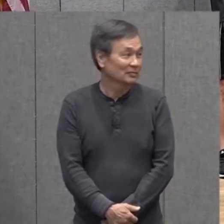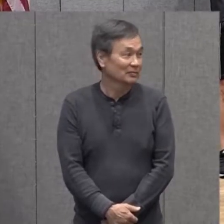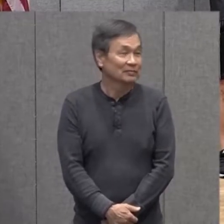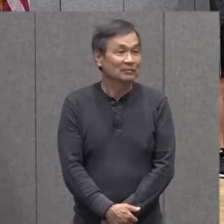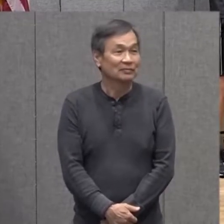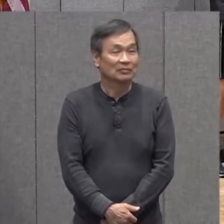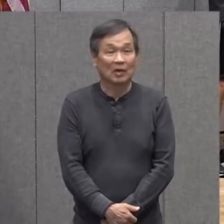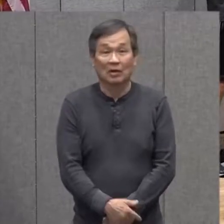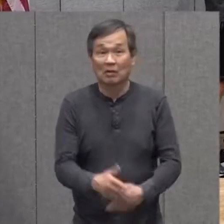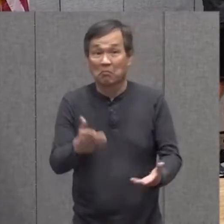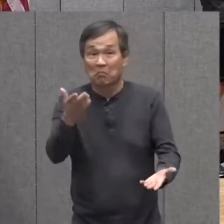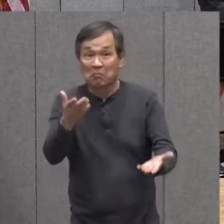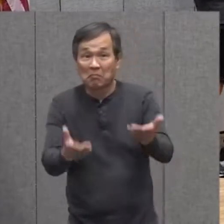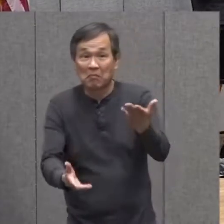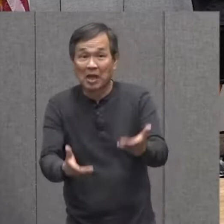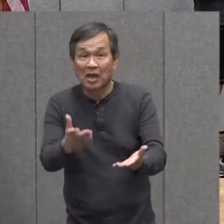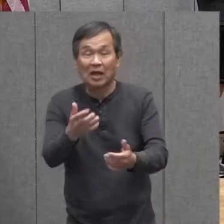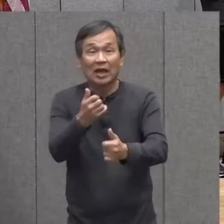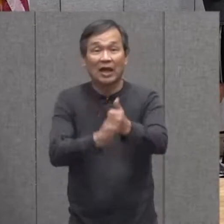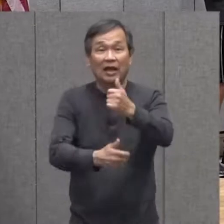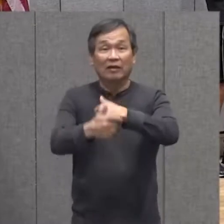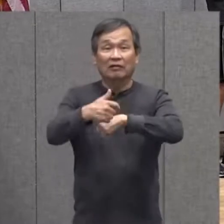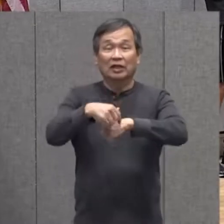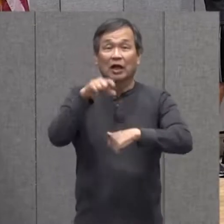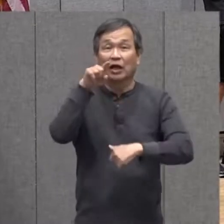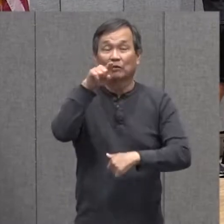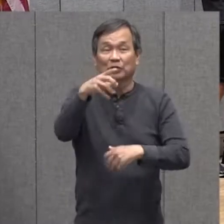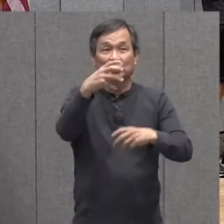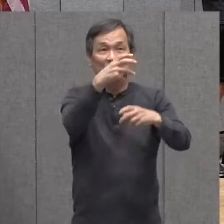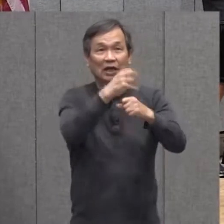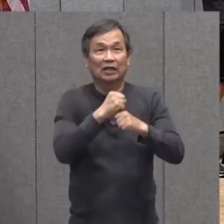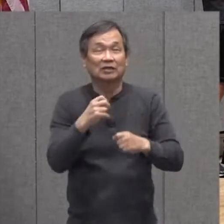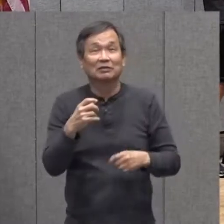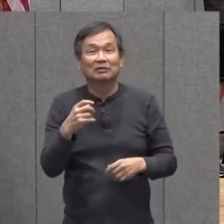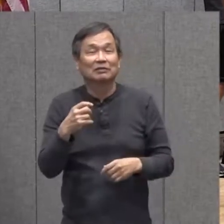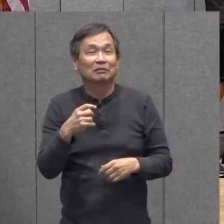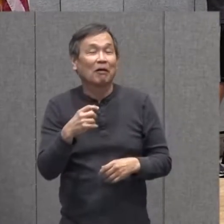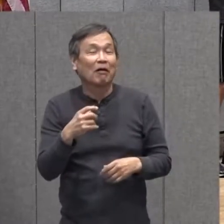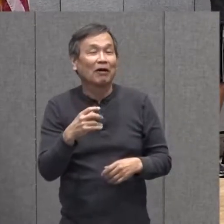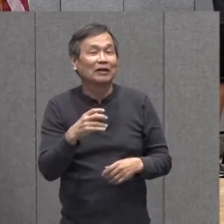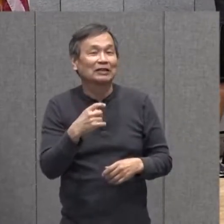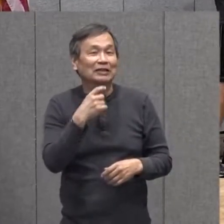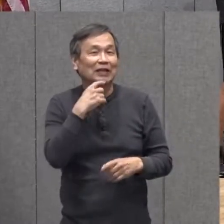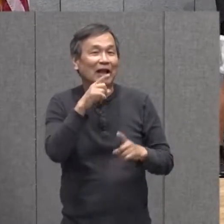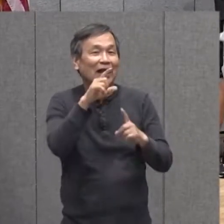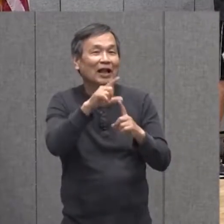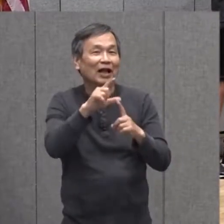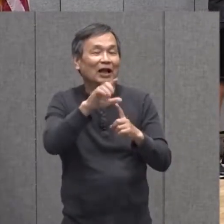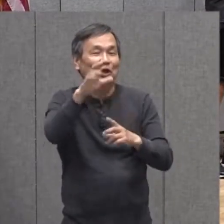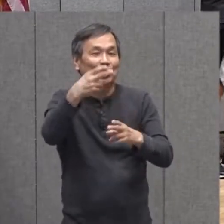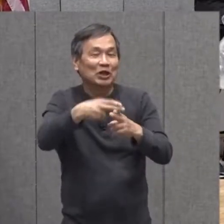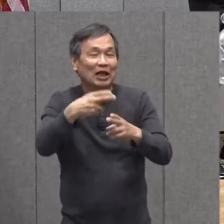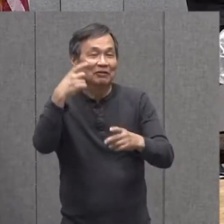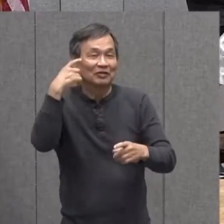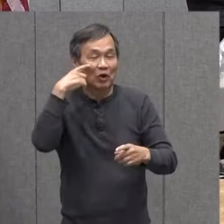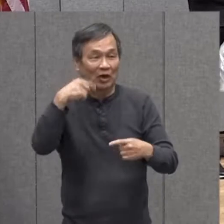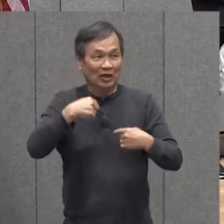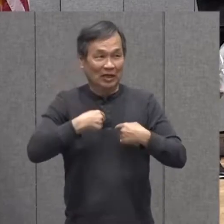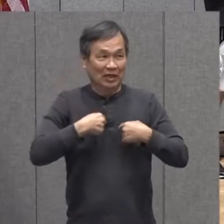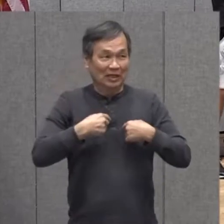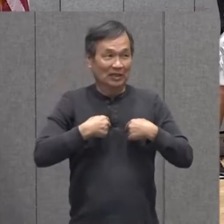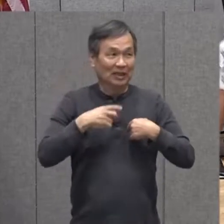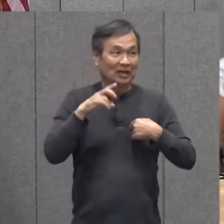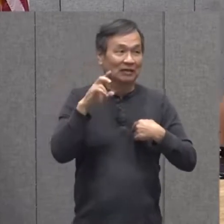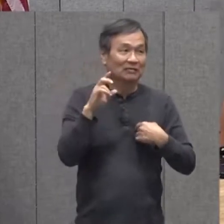Maybe every time you catch the bag, you're going to say a letter in your name. So for example, I'm Mr.